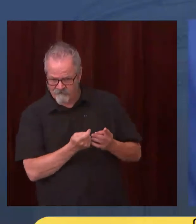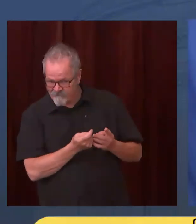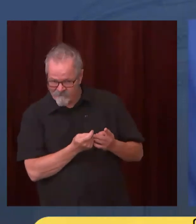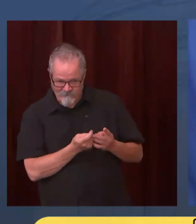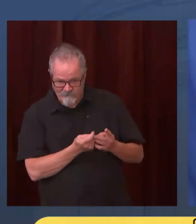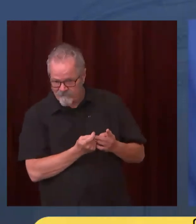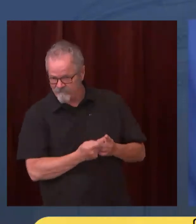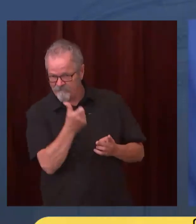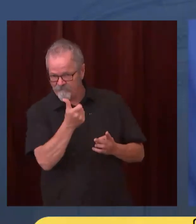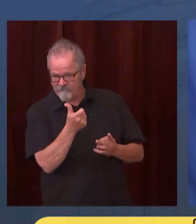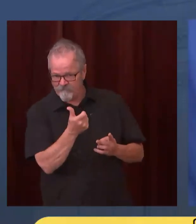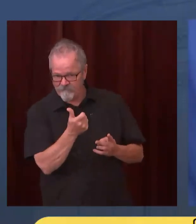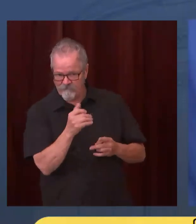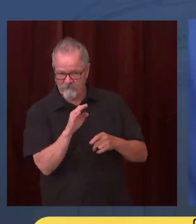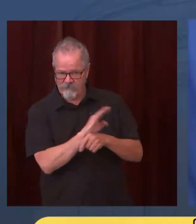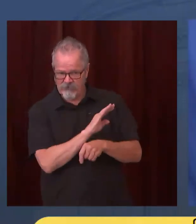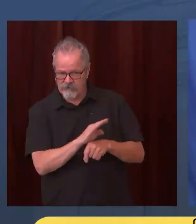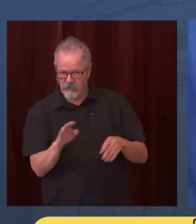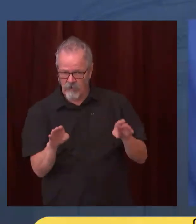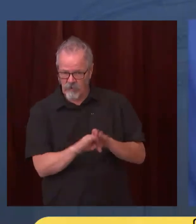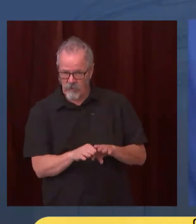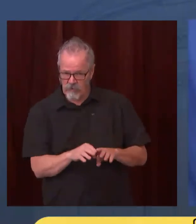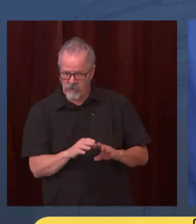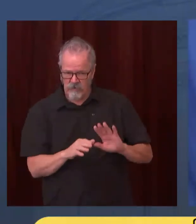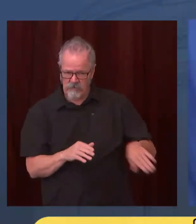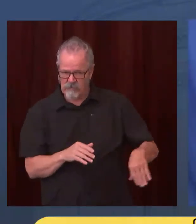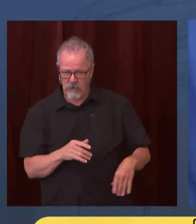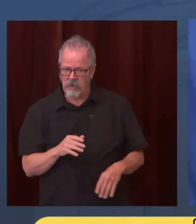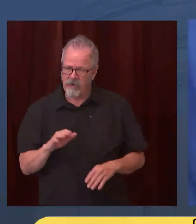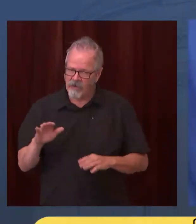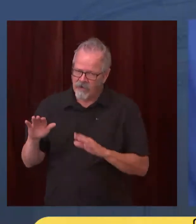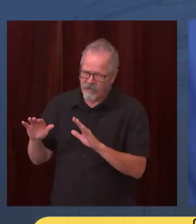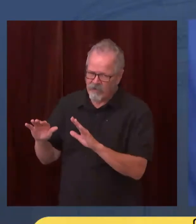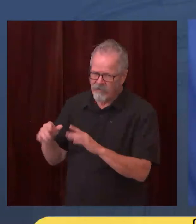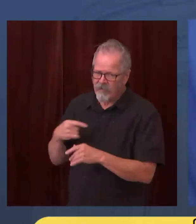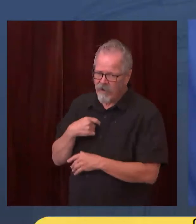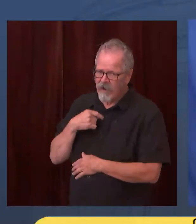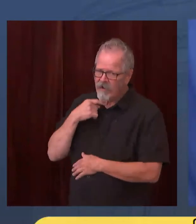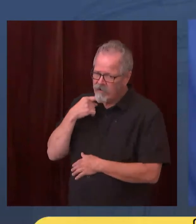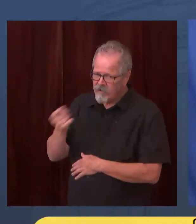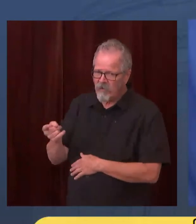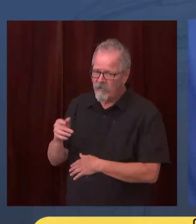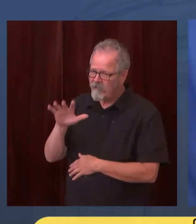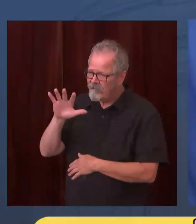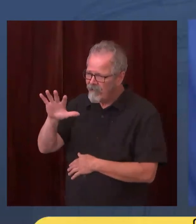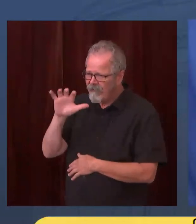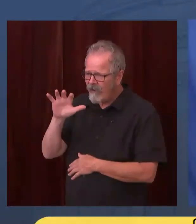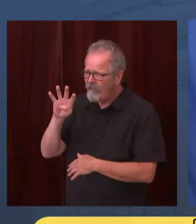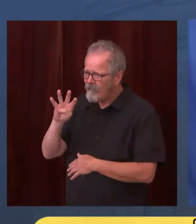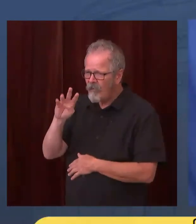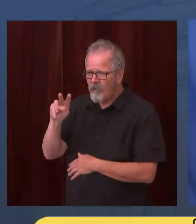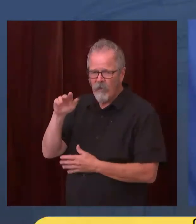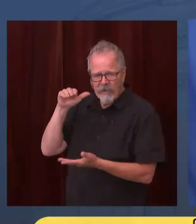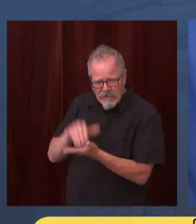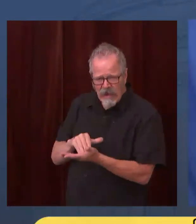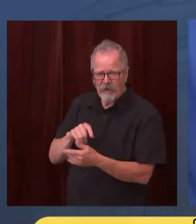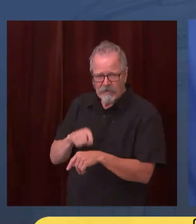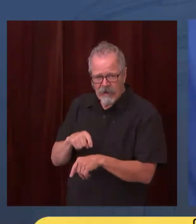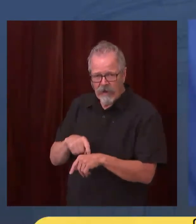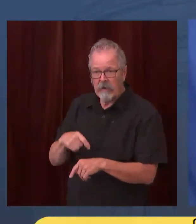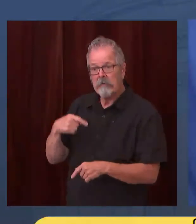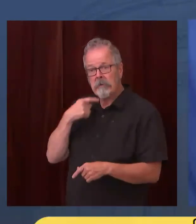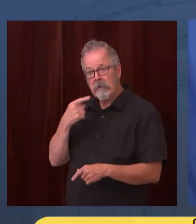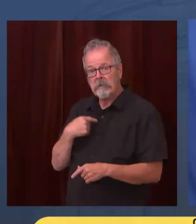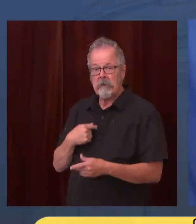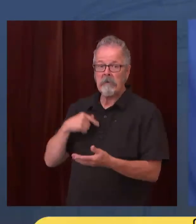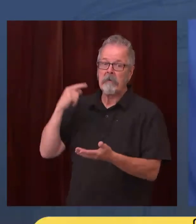542,000 times, we're not ruling out anything in the future. We don't know how bad this is going to get. We don't know how many people are going to get vaccinated. We hope a